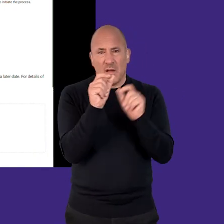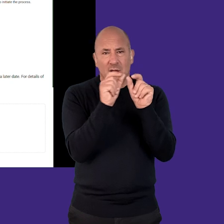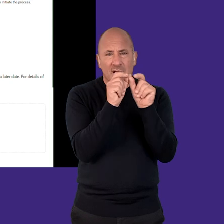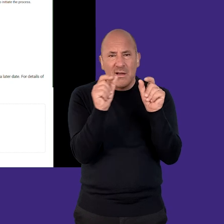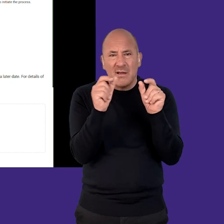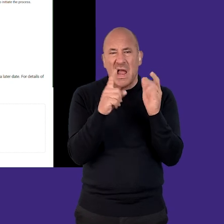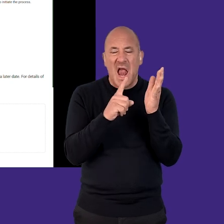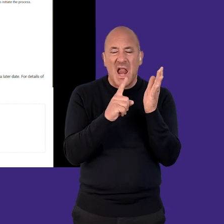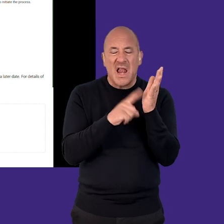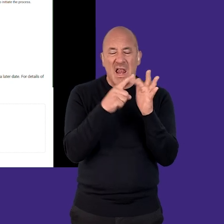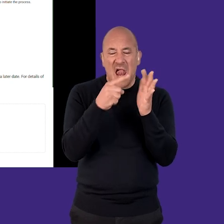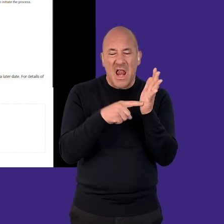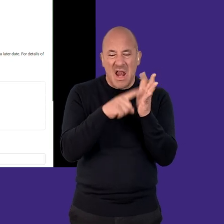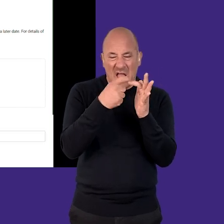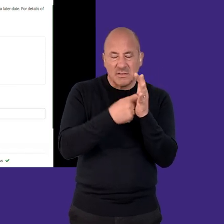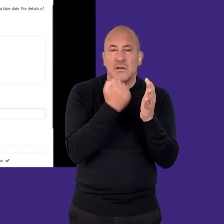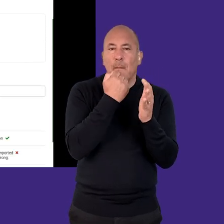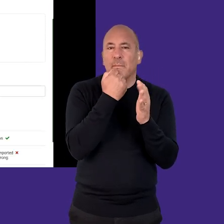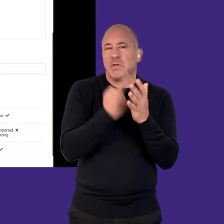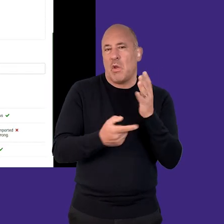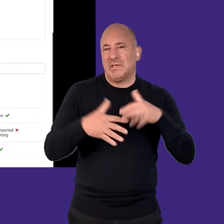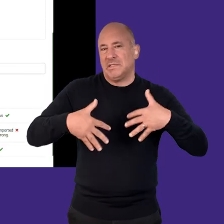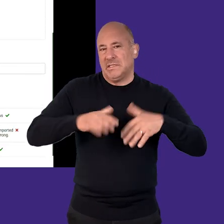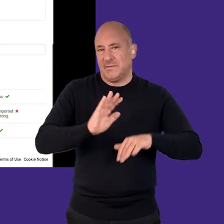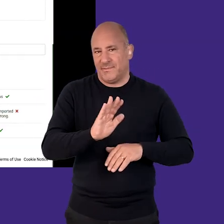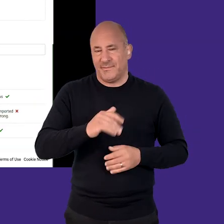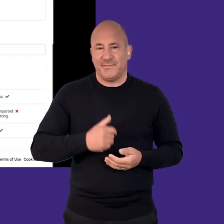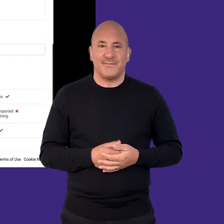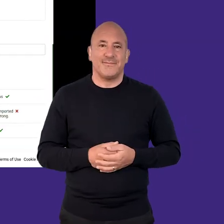the characters to letters and numbers only.